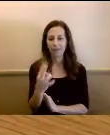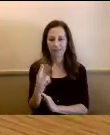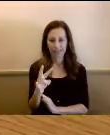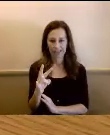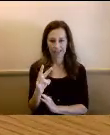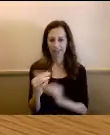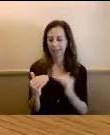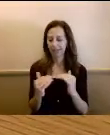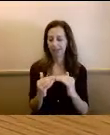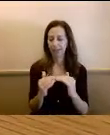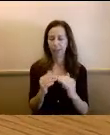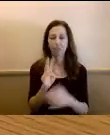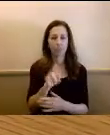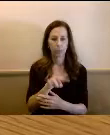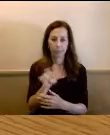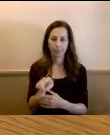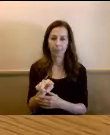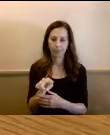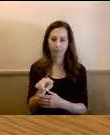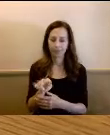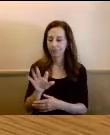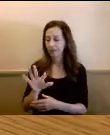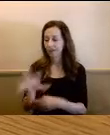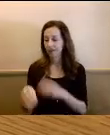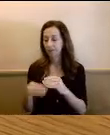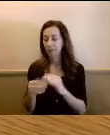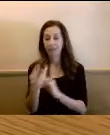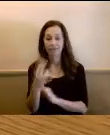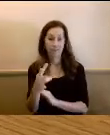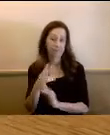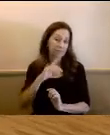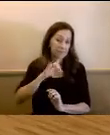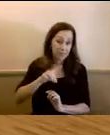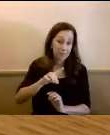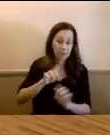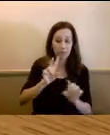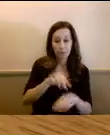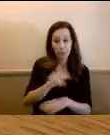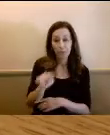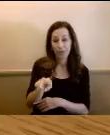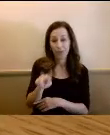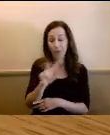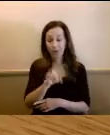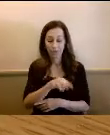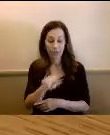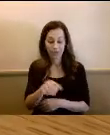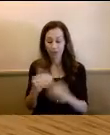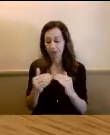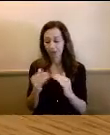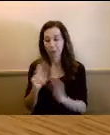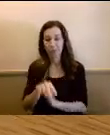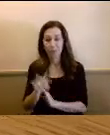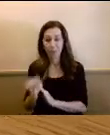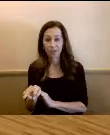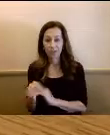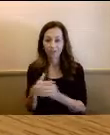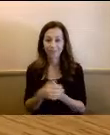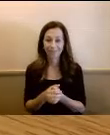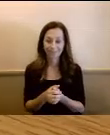17 equals 22. 5 plus 17 is 22, so 22 equals